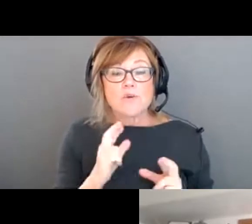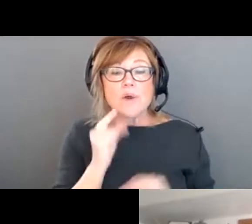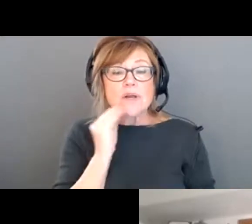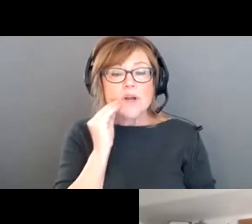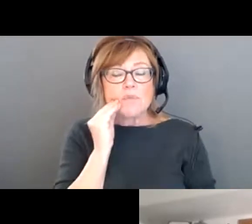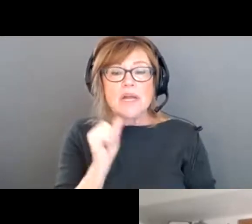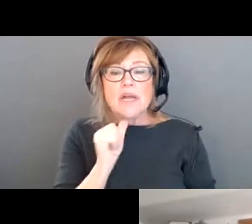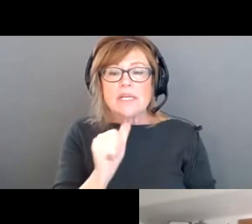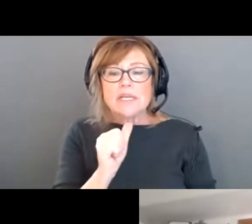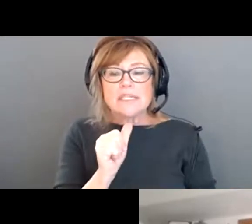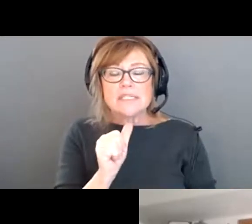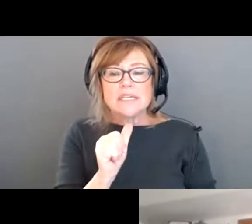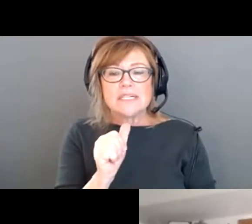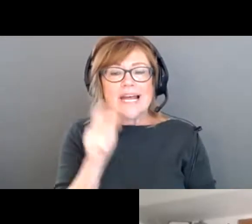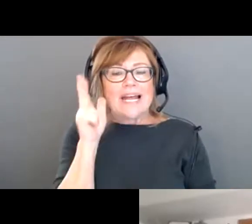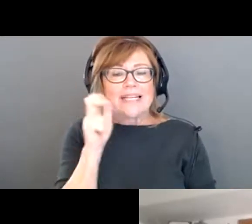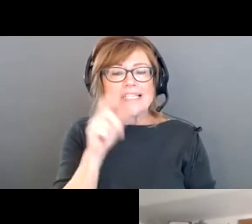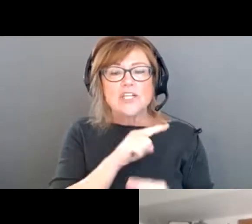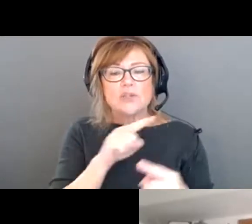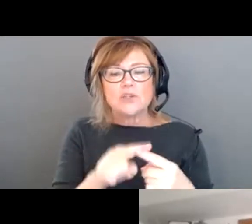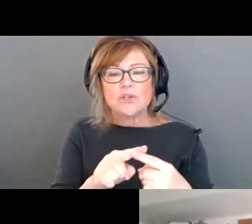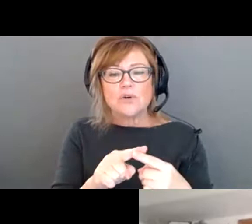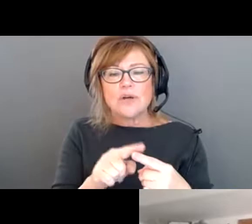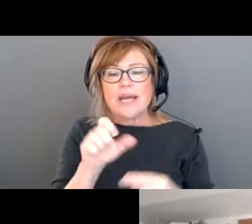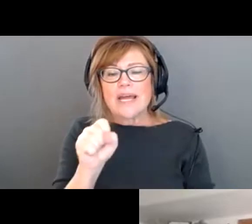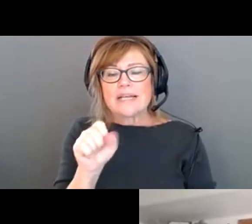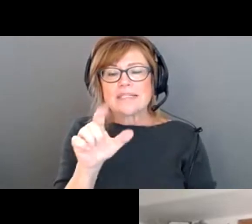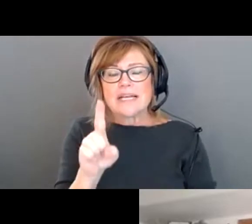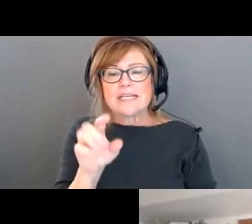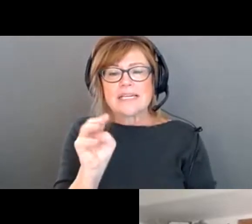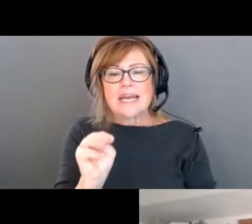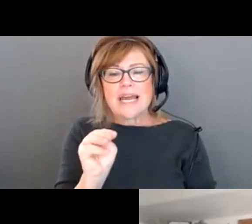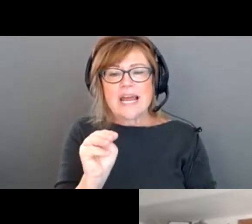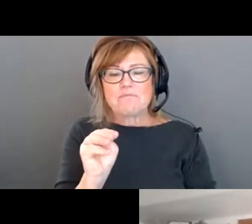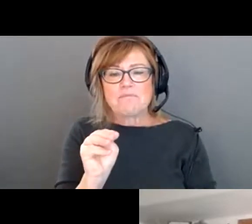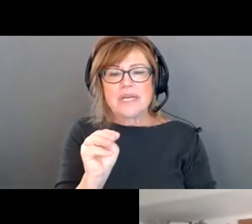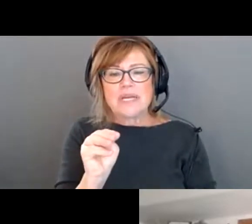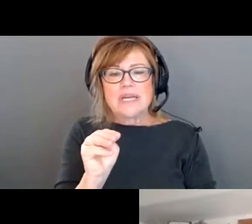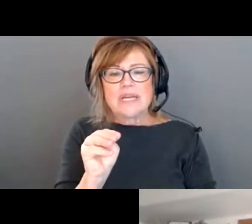SDM to the point of clear neglect and abuse results, what can be done?